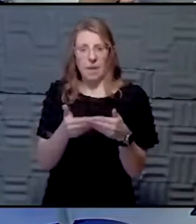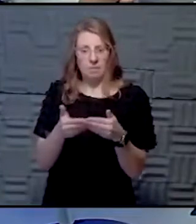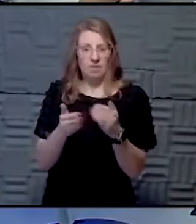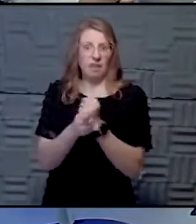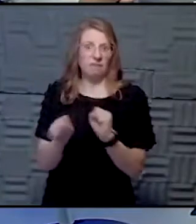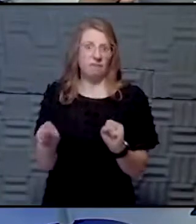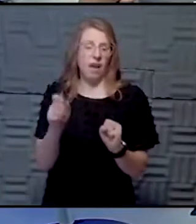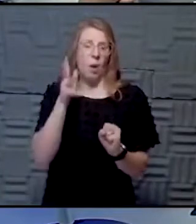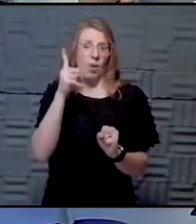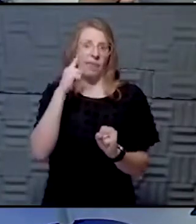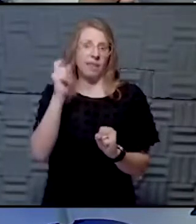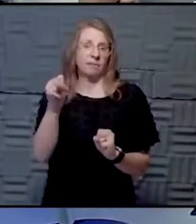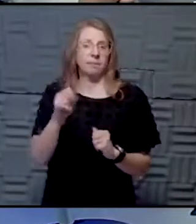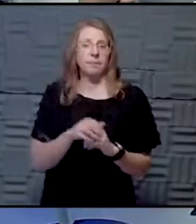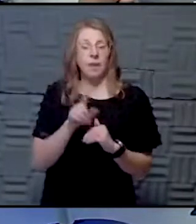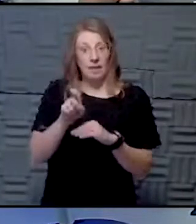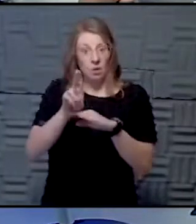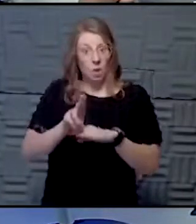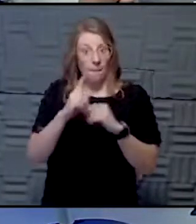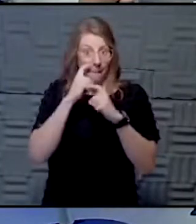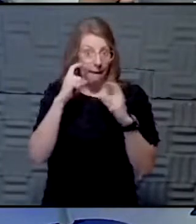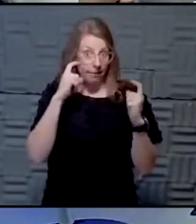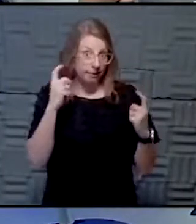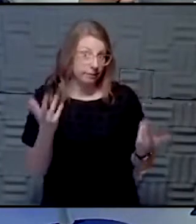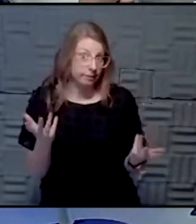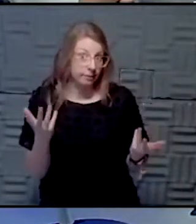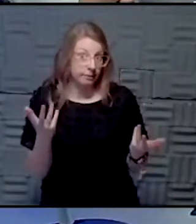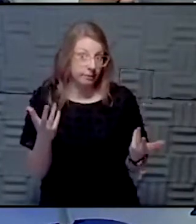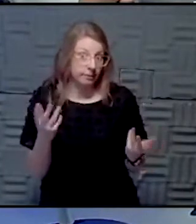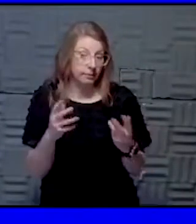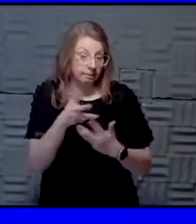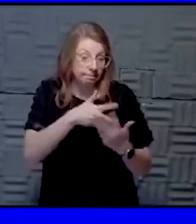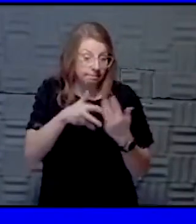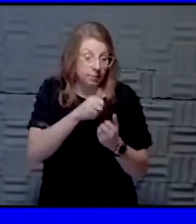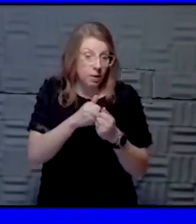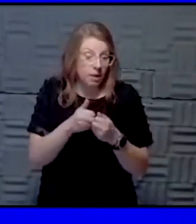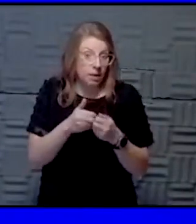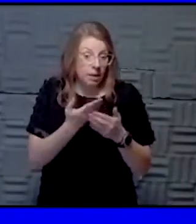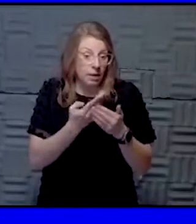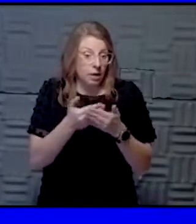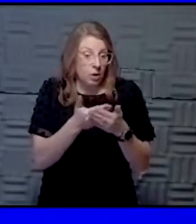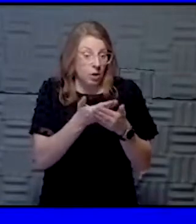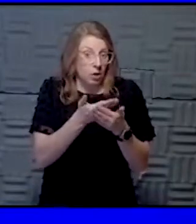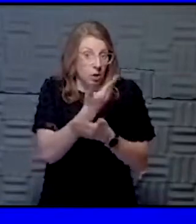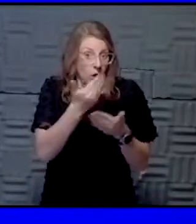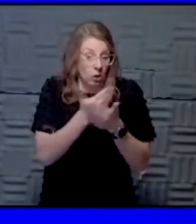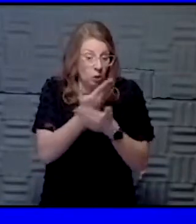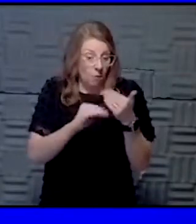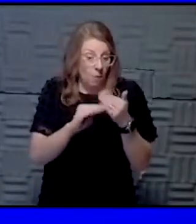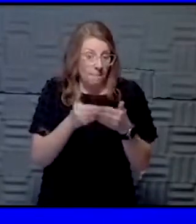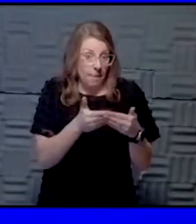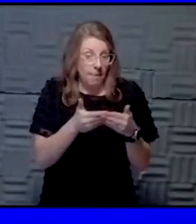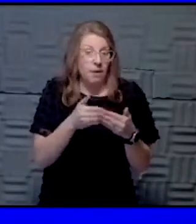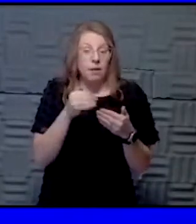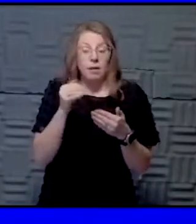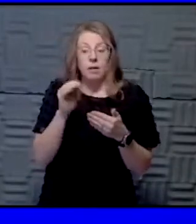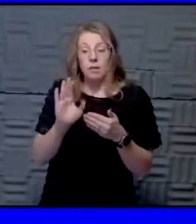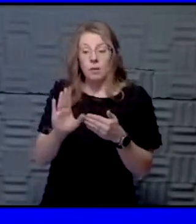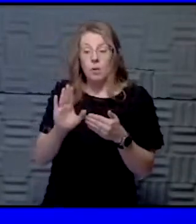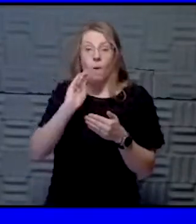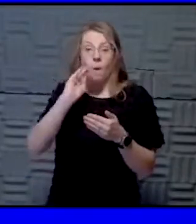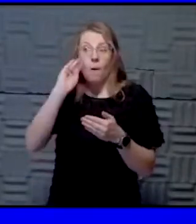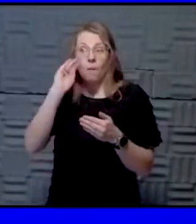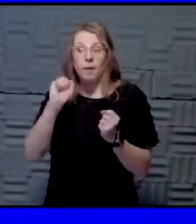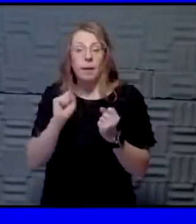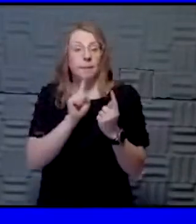Hawk. I would think so. Do you need to wear a mask at that point in the newborn? You are able to, if you are fully vaccinated, your household, you are able to